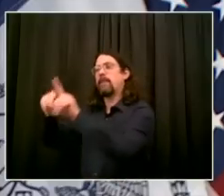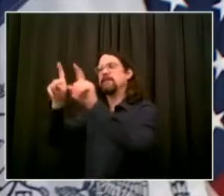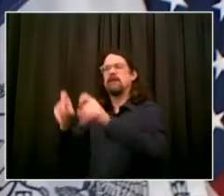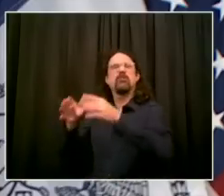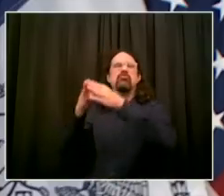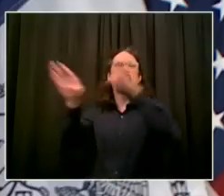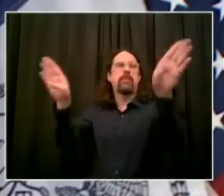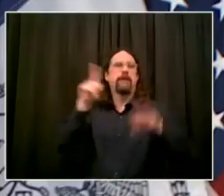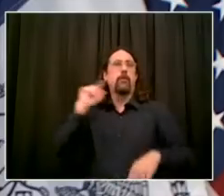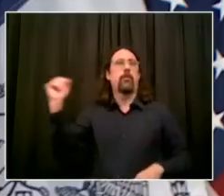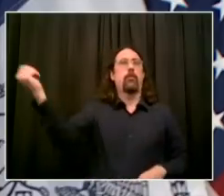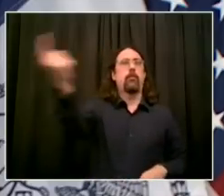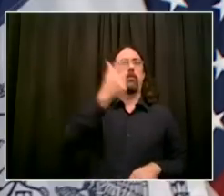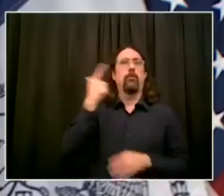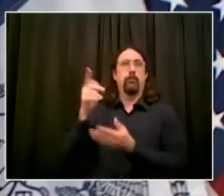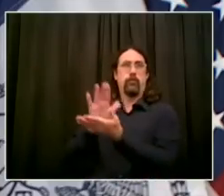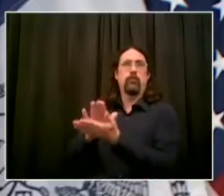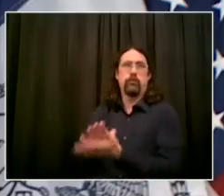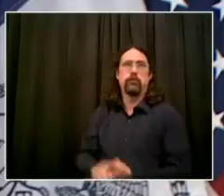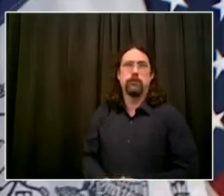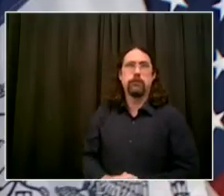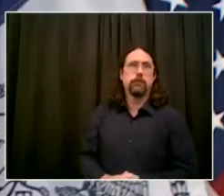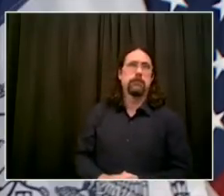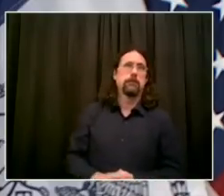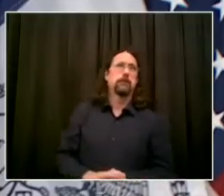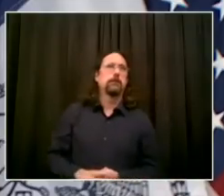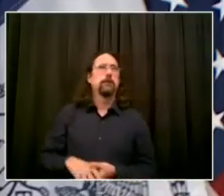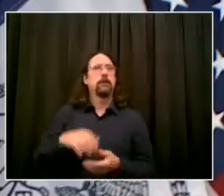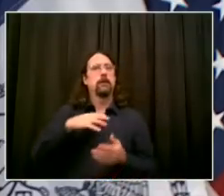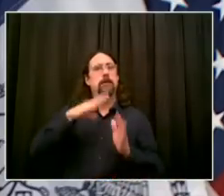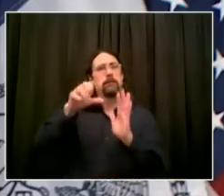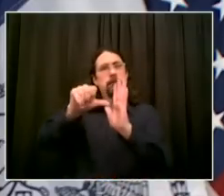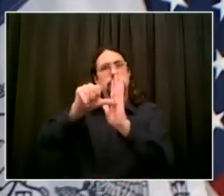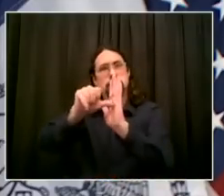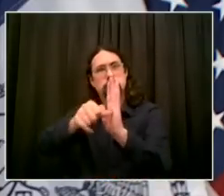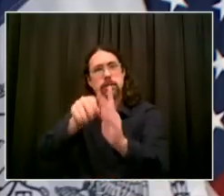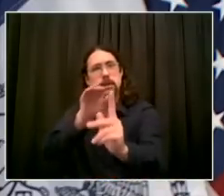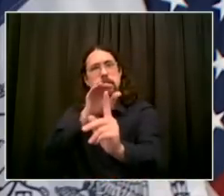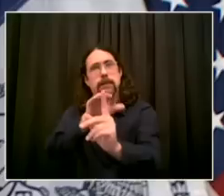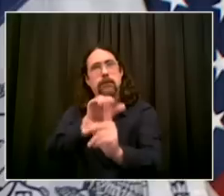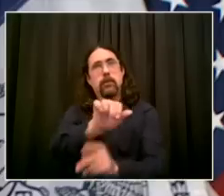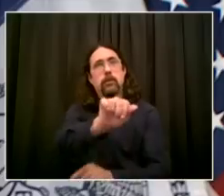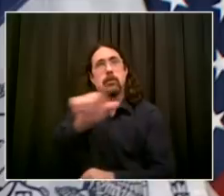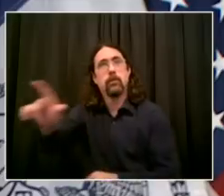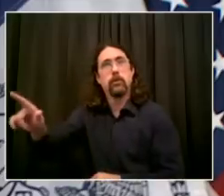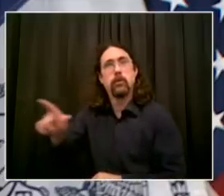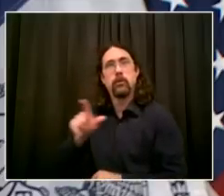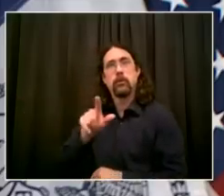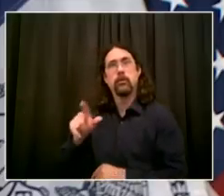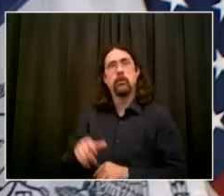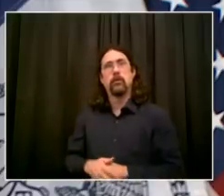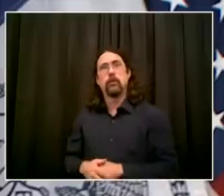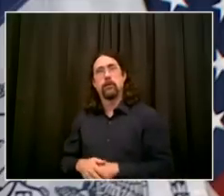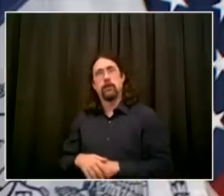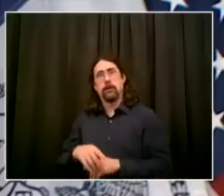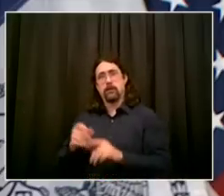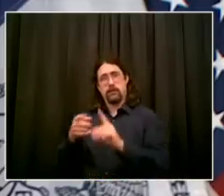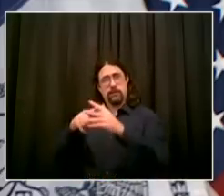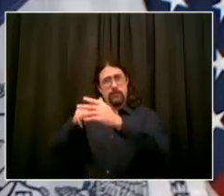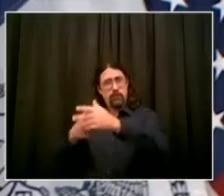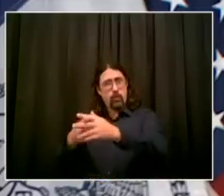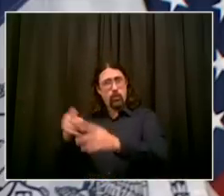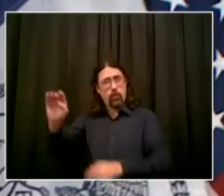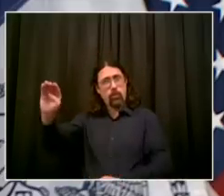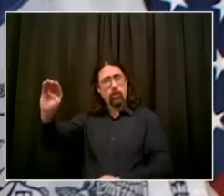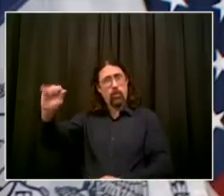the single biggest challenge we had in March, in April, was lack of testing. In fact, we now know what we